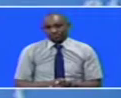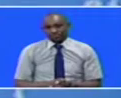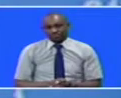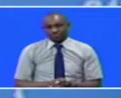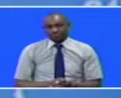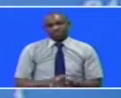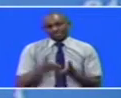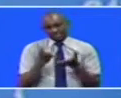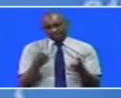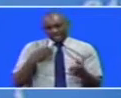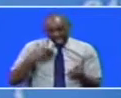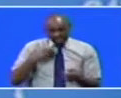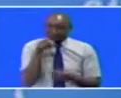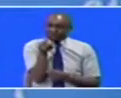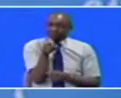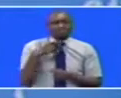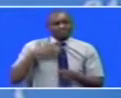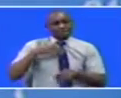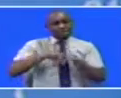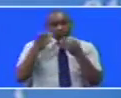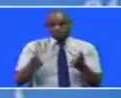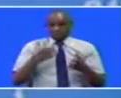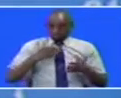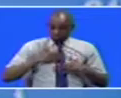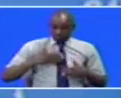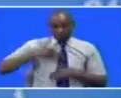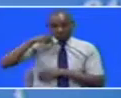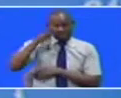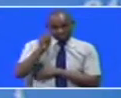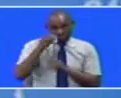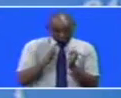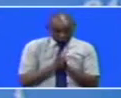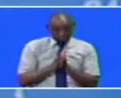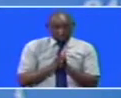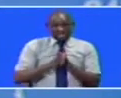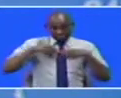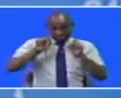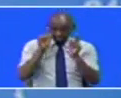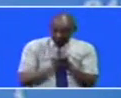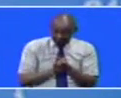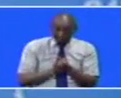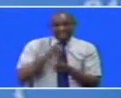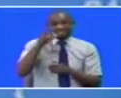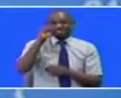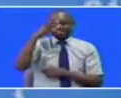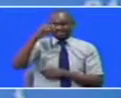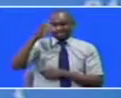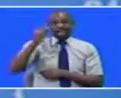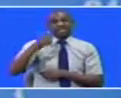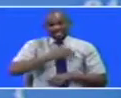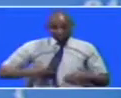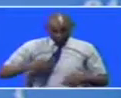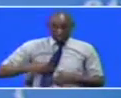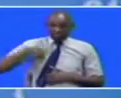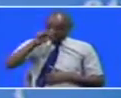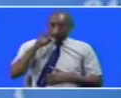welcomed with open arms. Some even received quotes from Prime Minister Justin Trudeau himself. The Syrian refugees who arrived in Canada